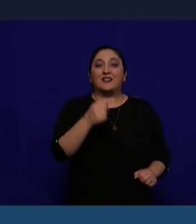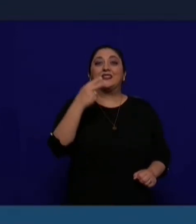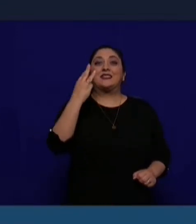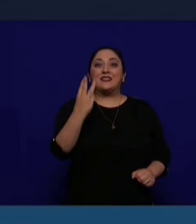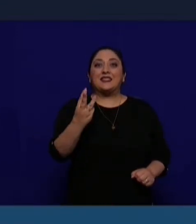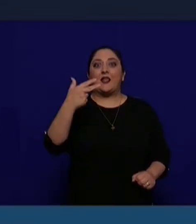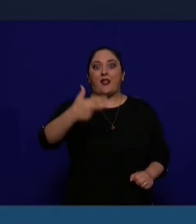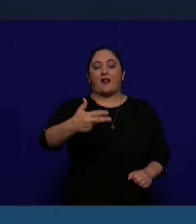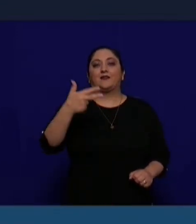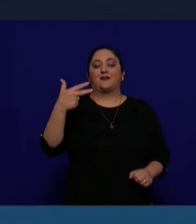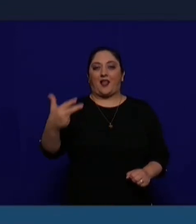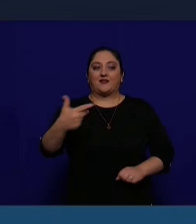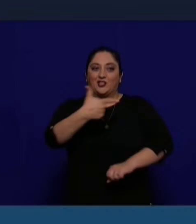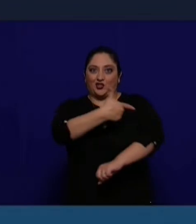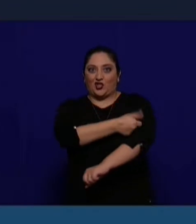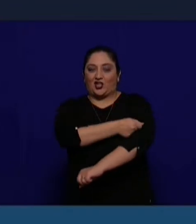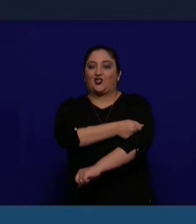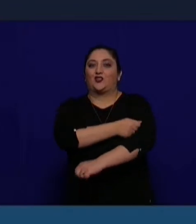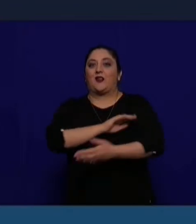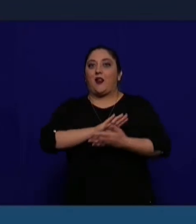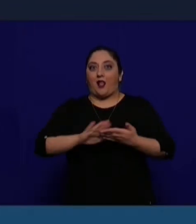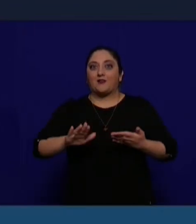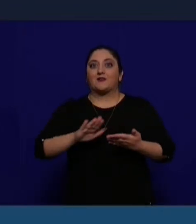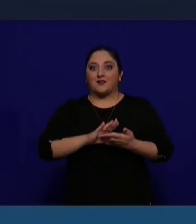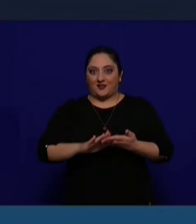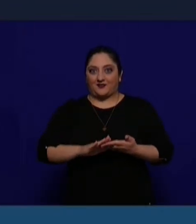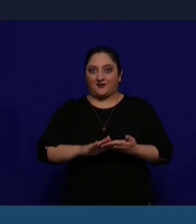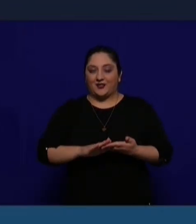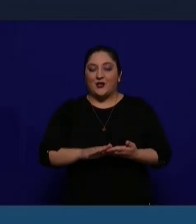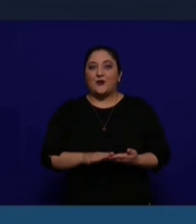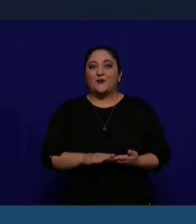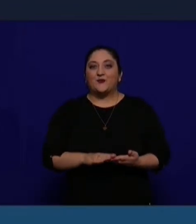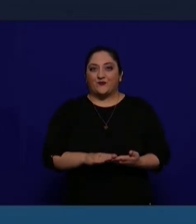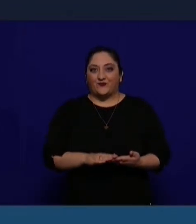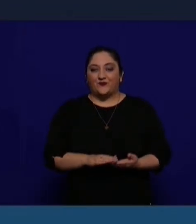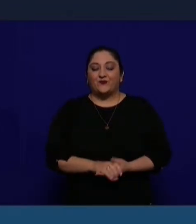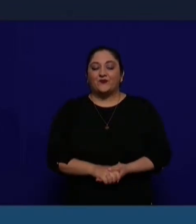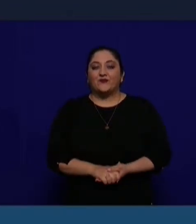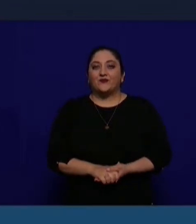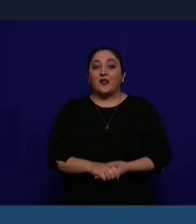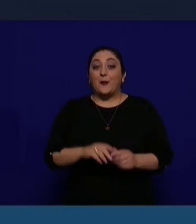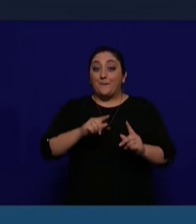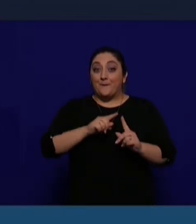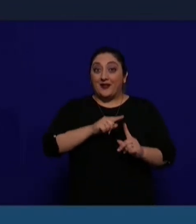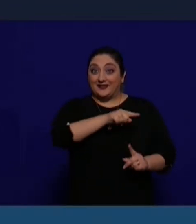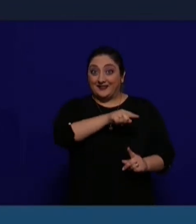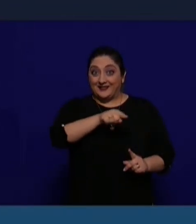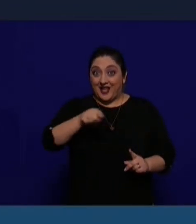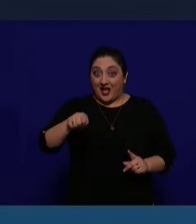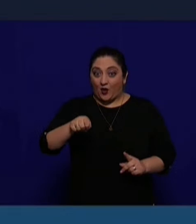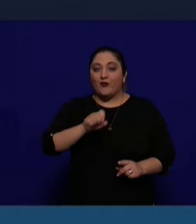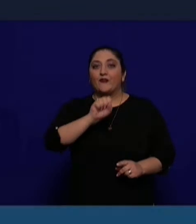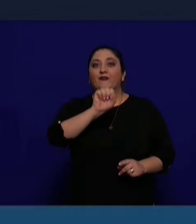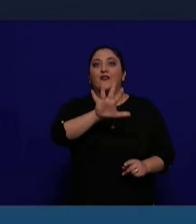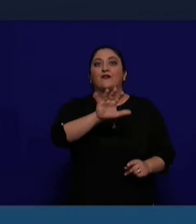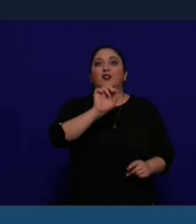197,388 dożi ta' dan il-vaccine lil dawn il-persuni. U minn dawn għandna